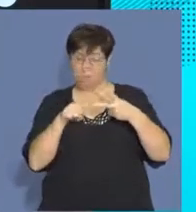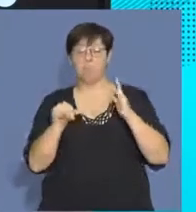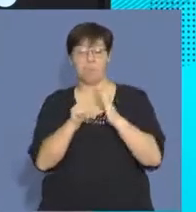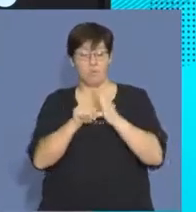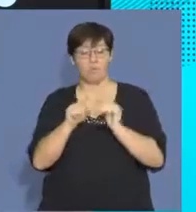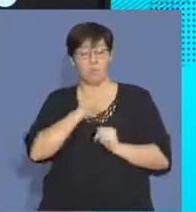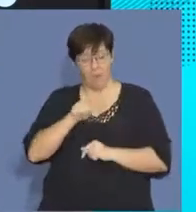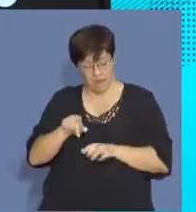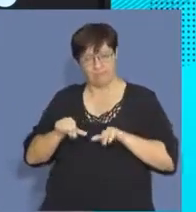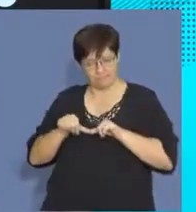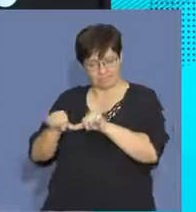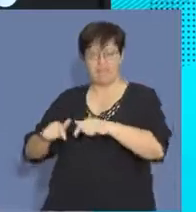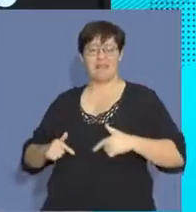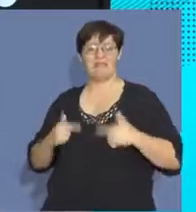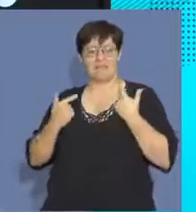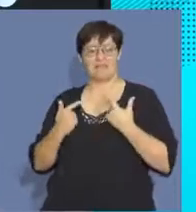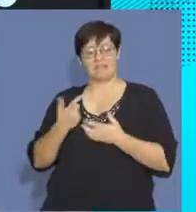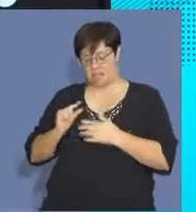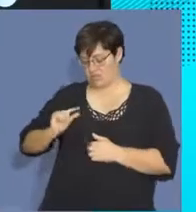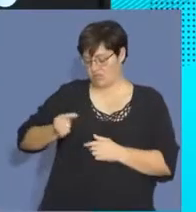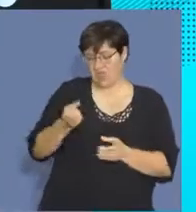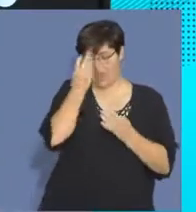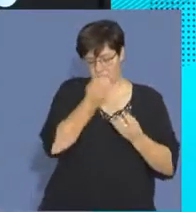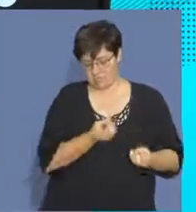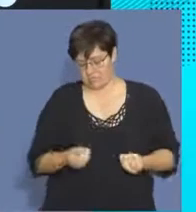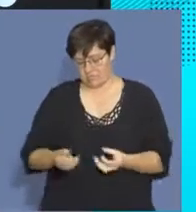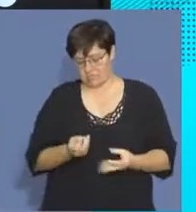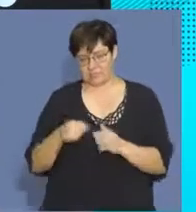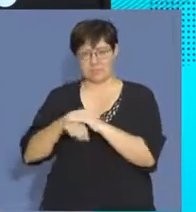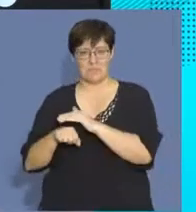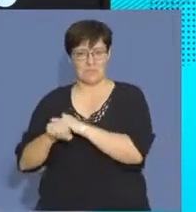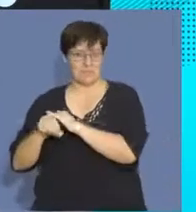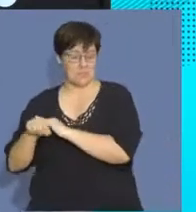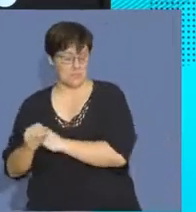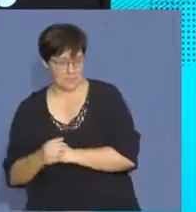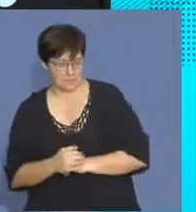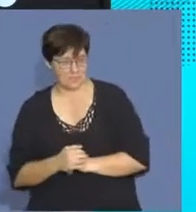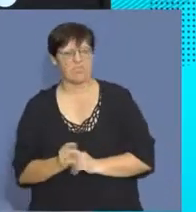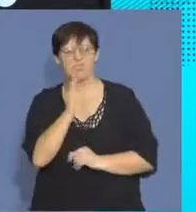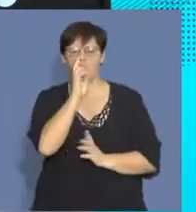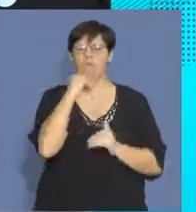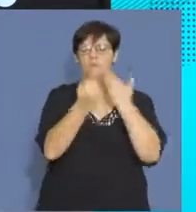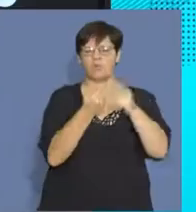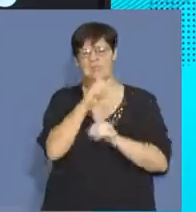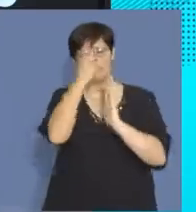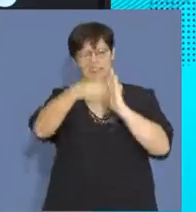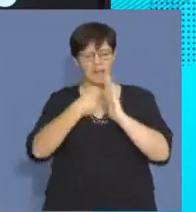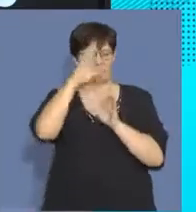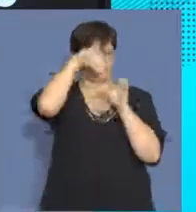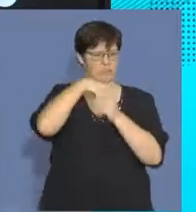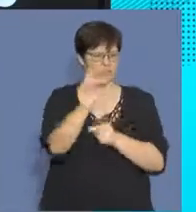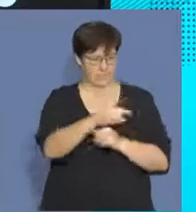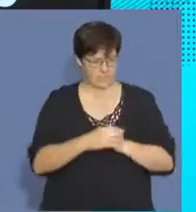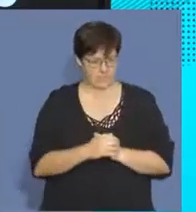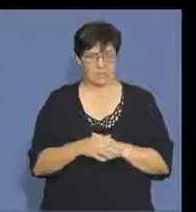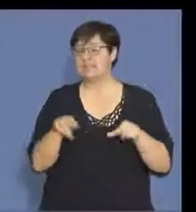organisms to be able to survive and pass on genetic information. Let's look at the various processes involved in the nitrogen cycle. We also want